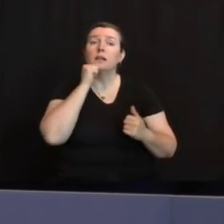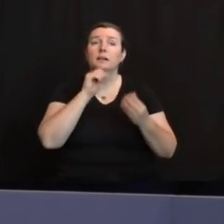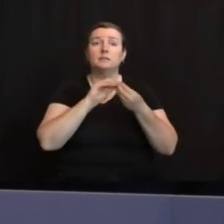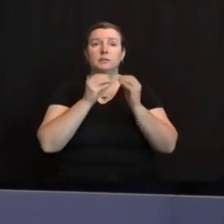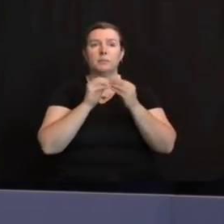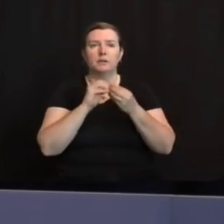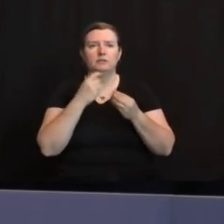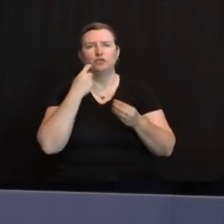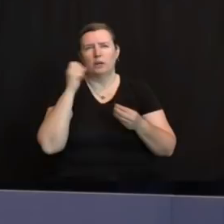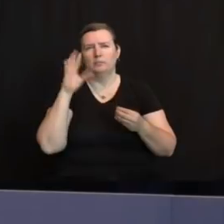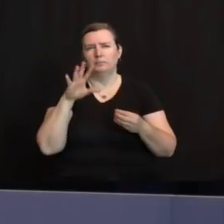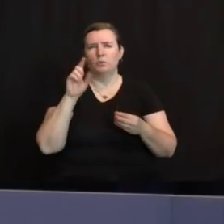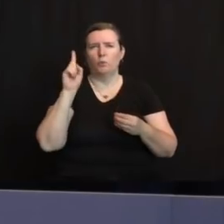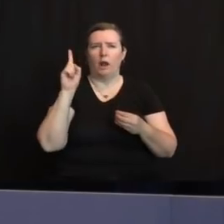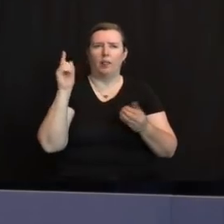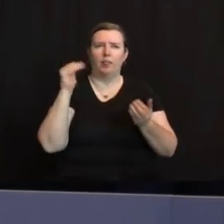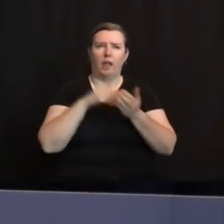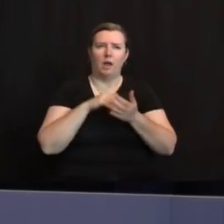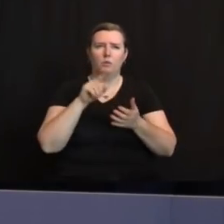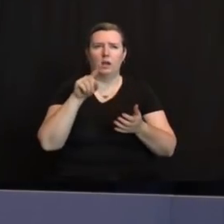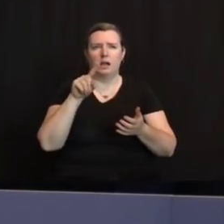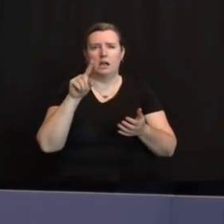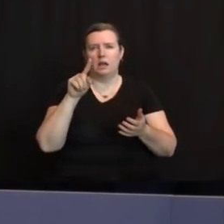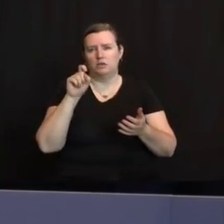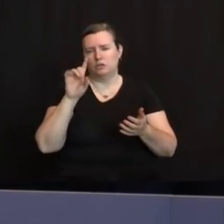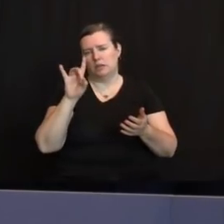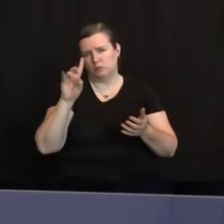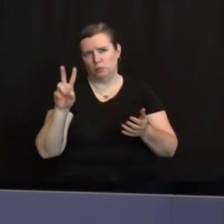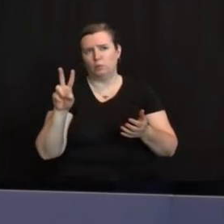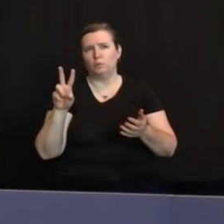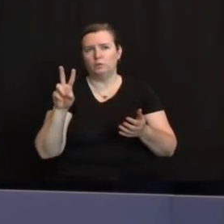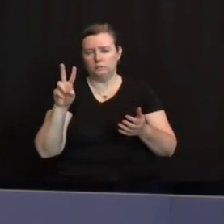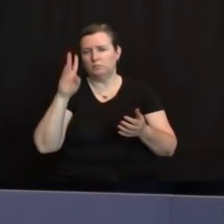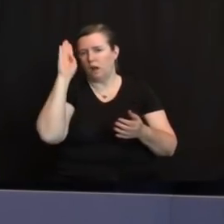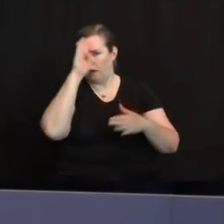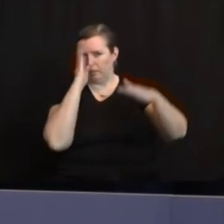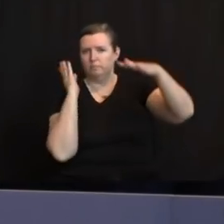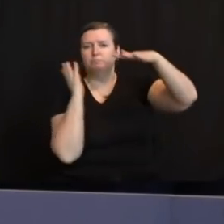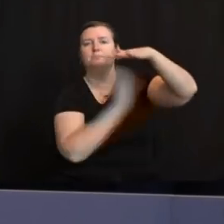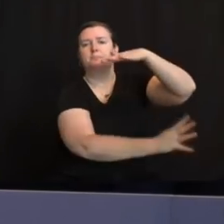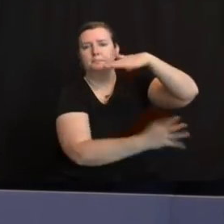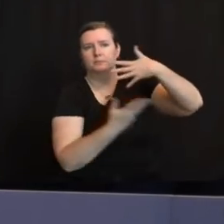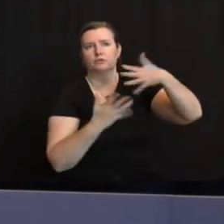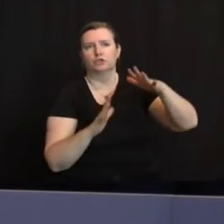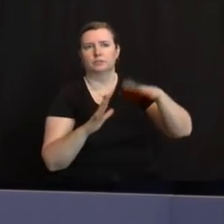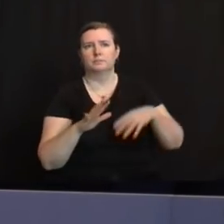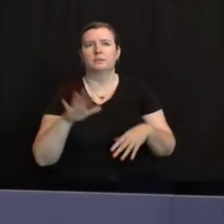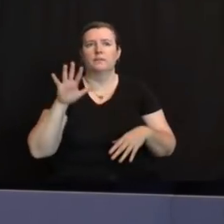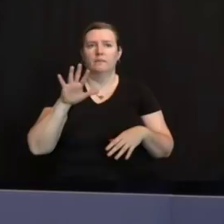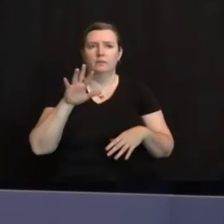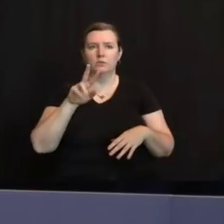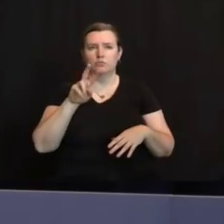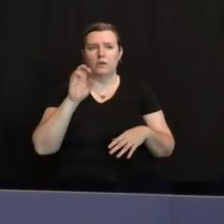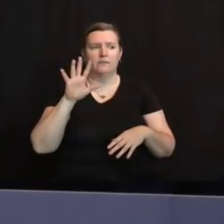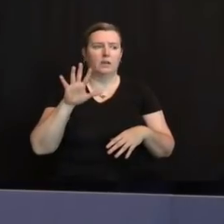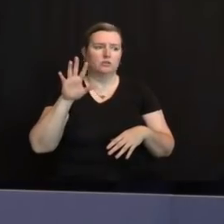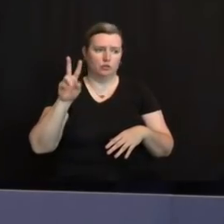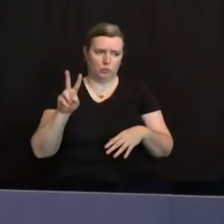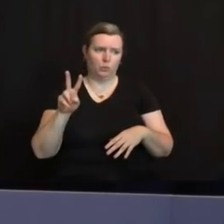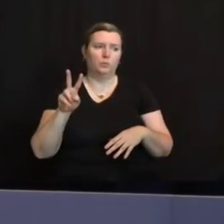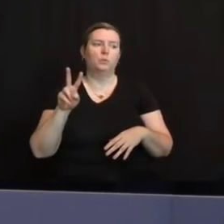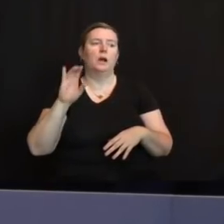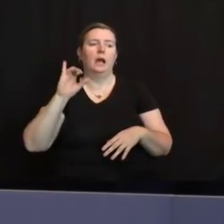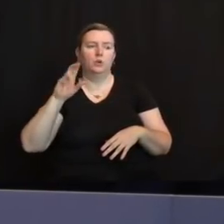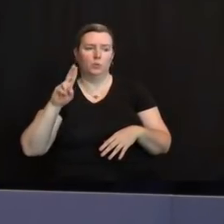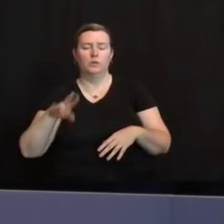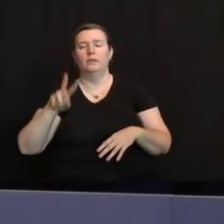reported 1,182 hospitalizations with 252 individuals in critical care, 83%